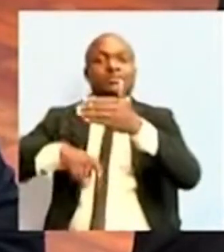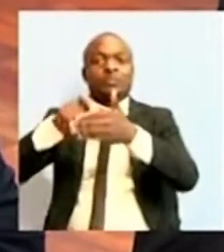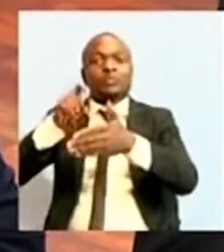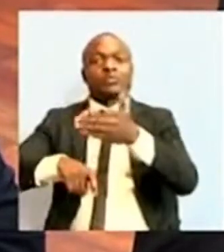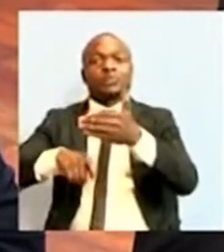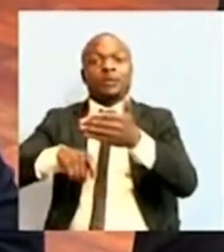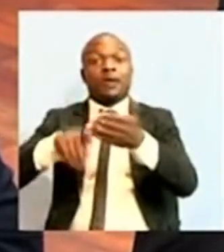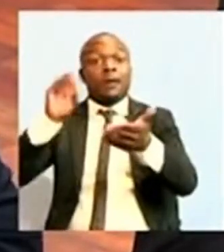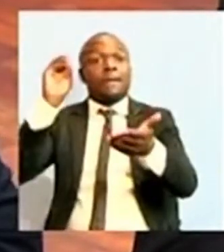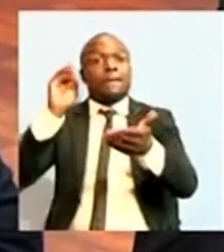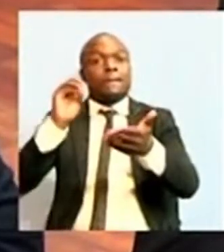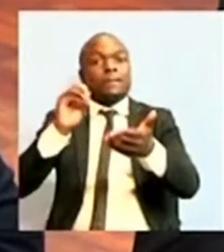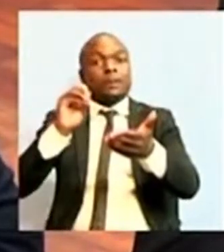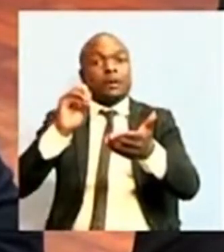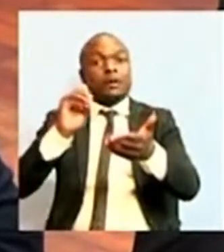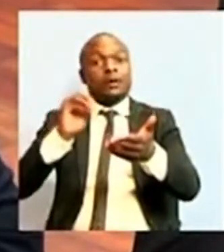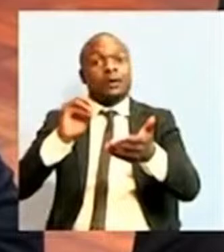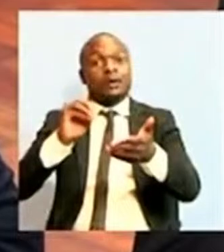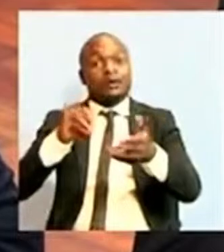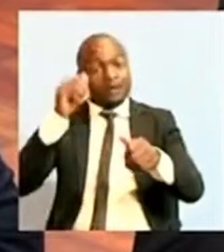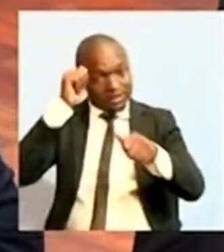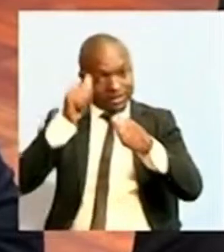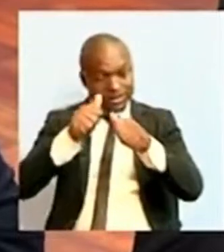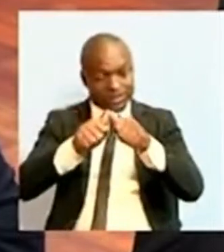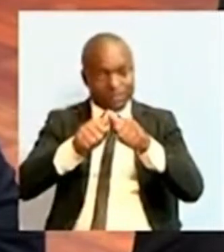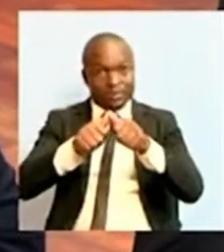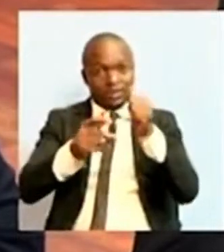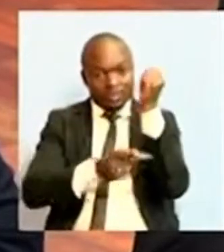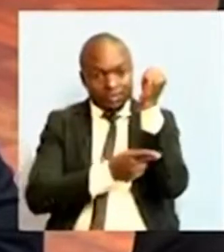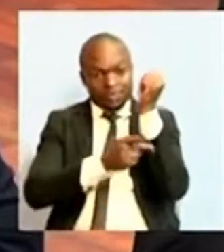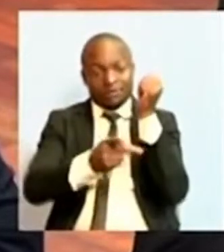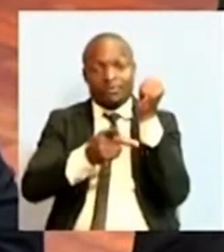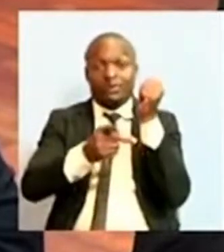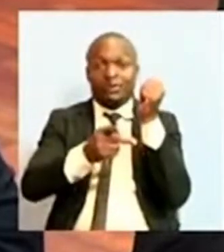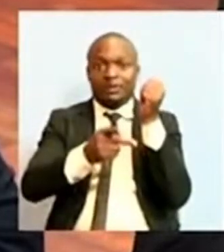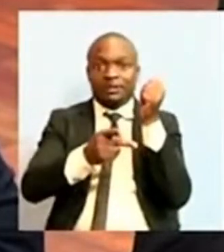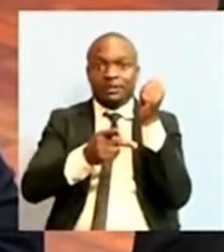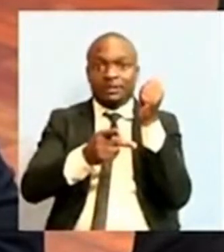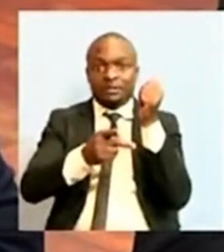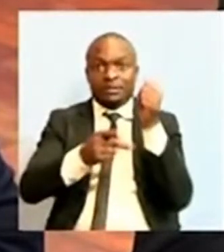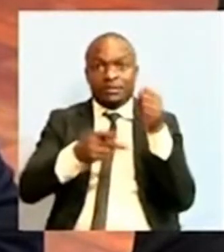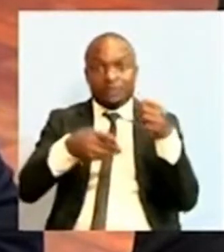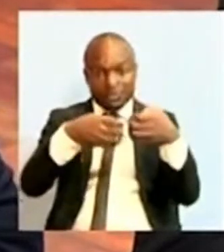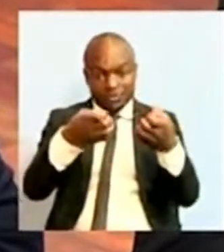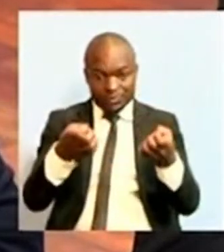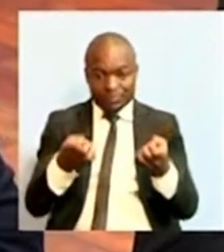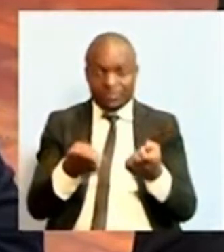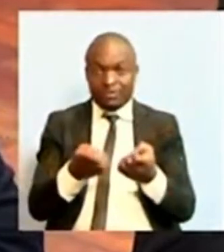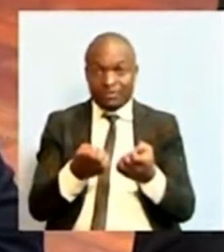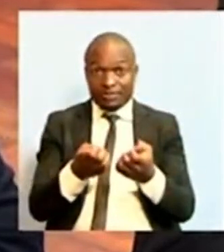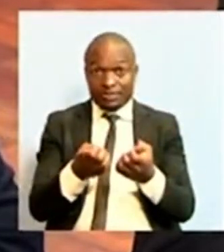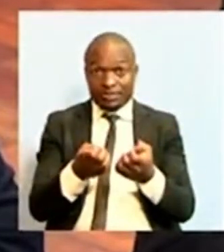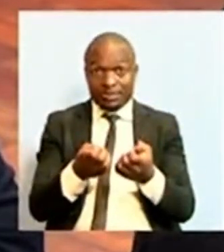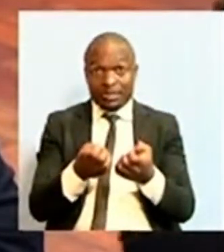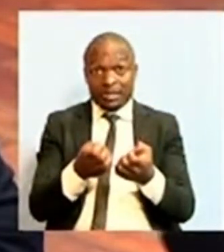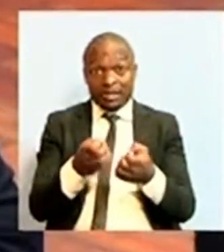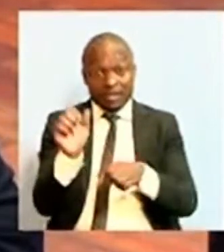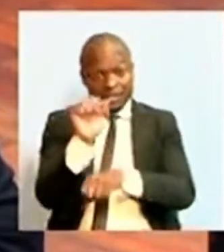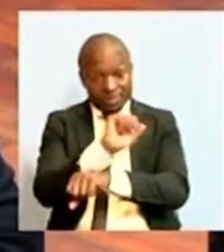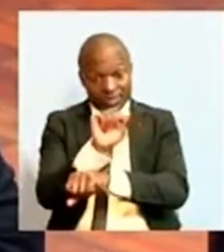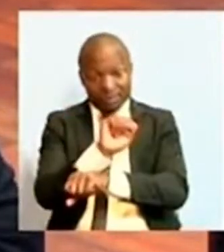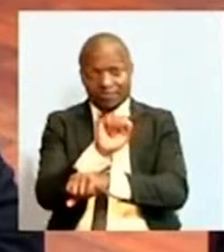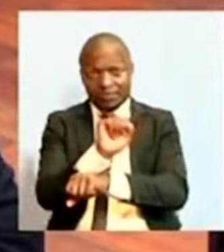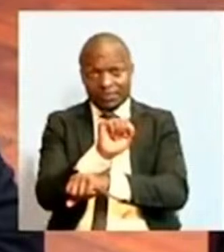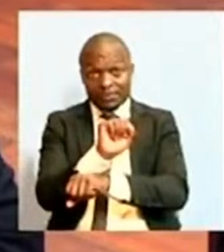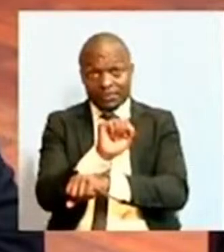the Department of Valuation and Property Management. Suffice, Chair, to mention that the remaining vehicles have since